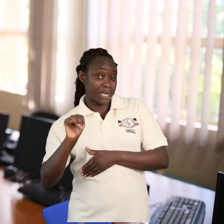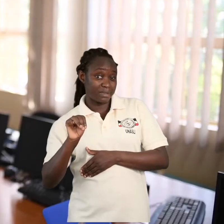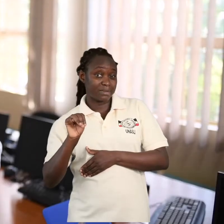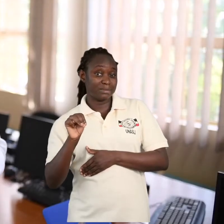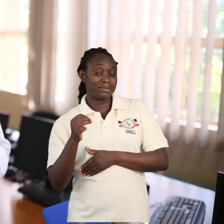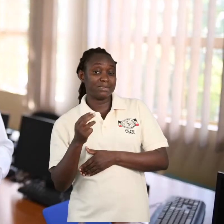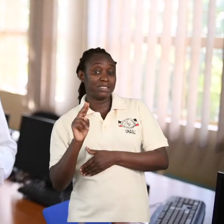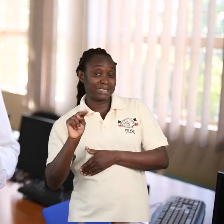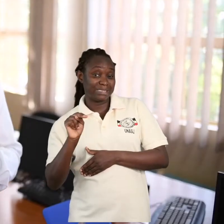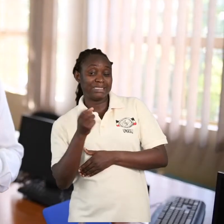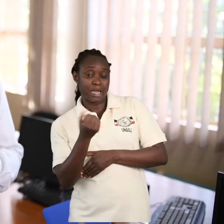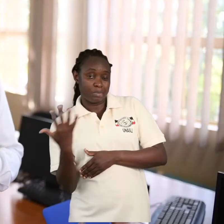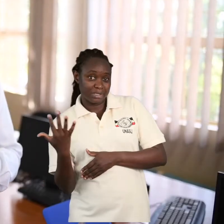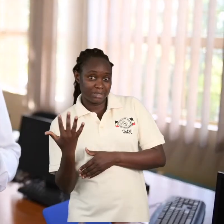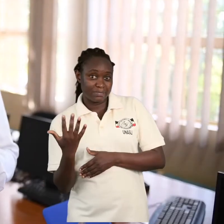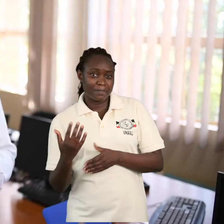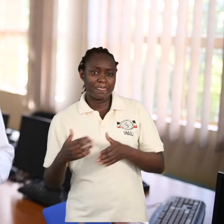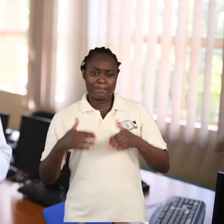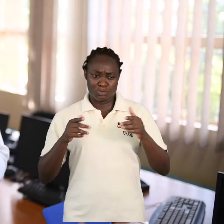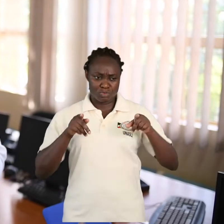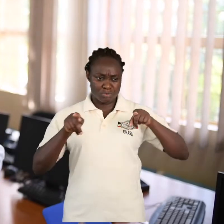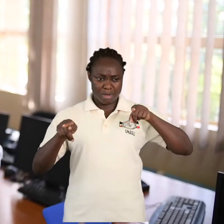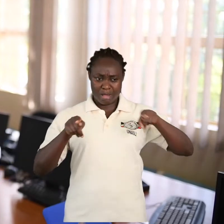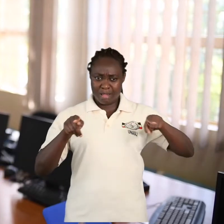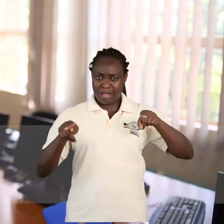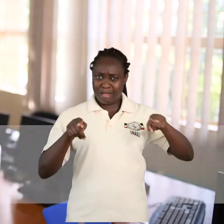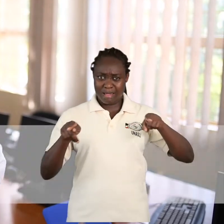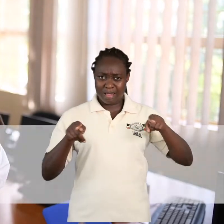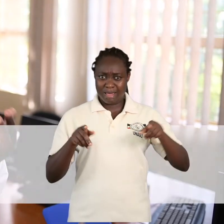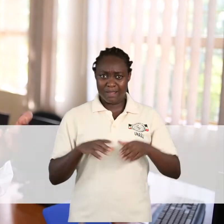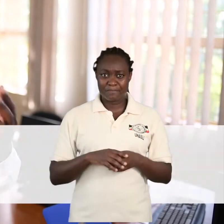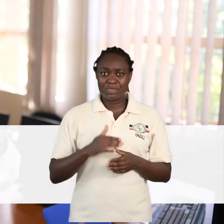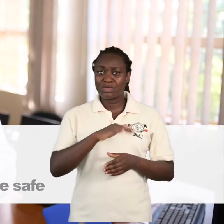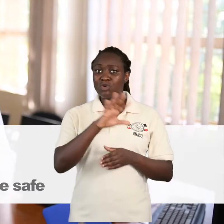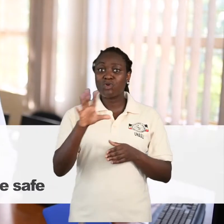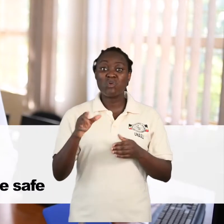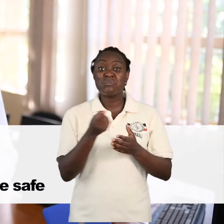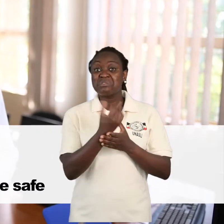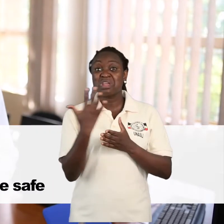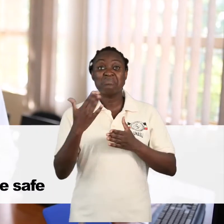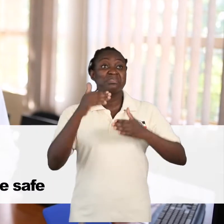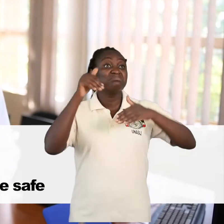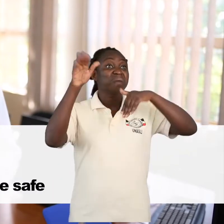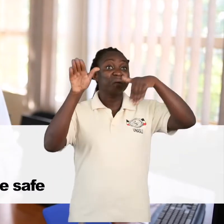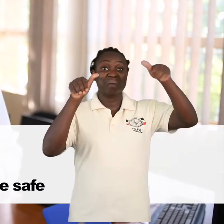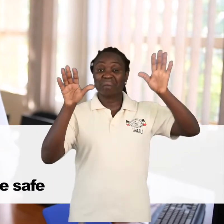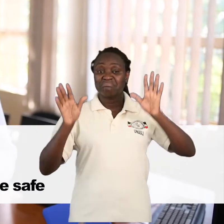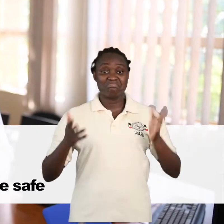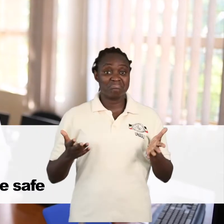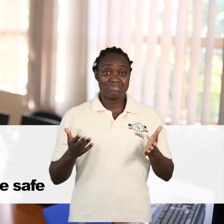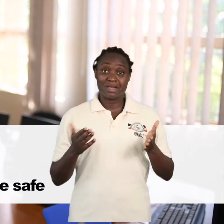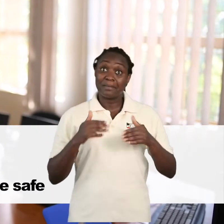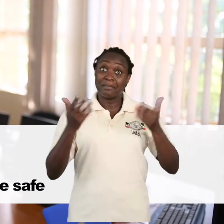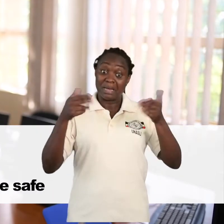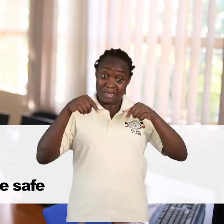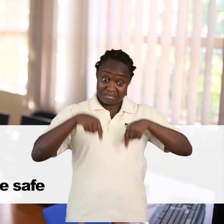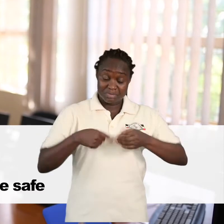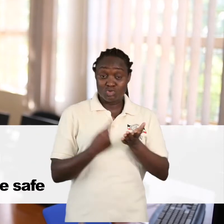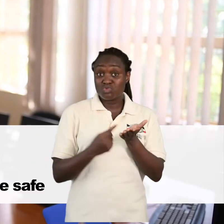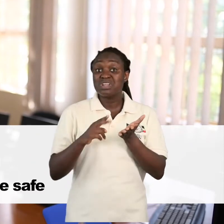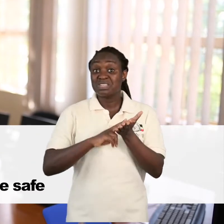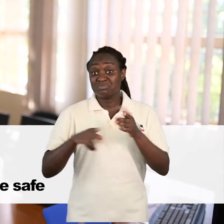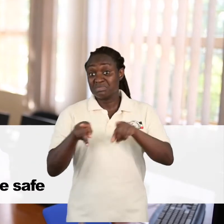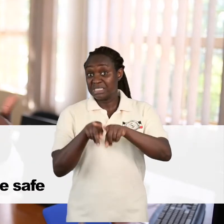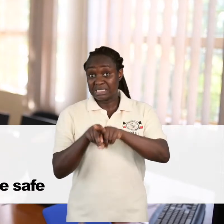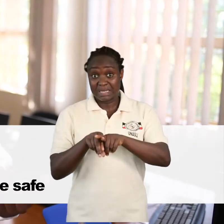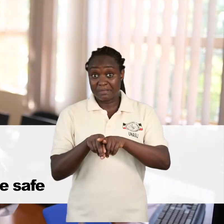Roman numerals and Hindu-Arabic numerals, these are all foreign numbers that we are using in Uganda. Roman